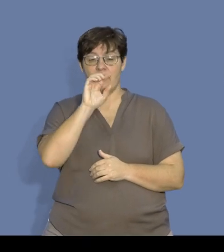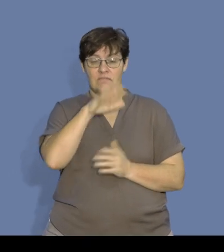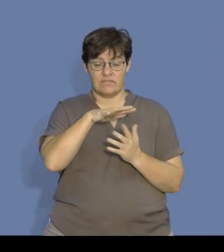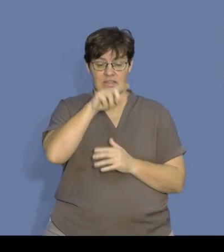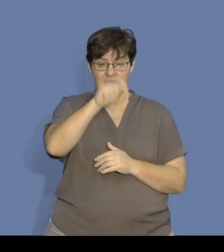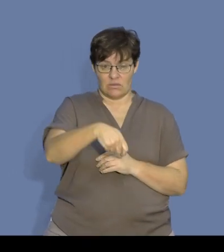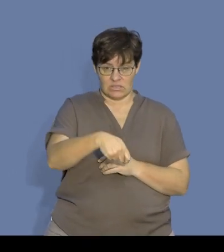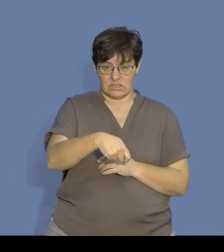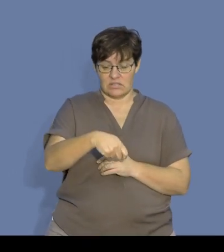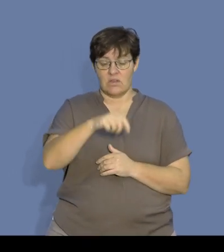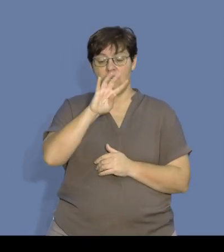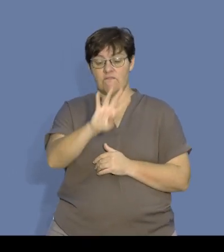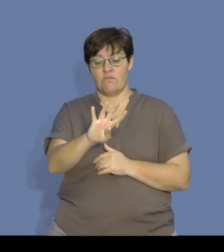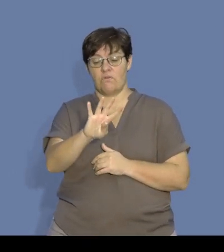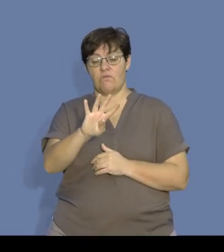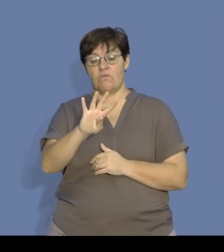15,450. So